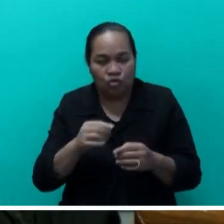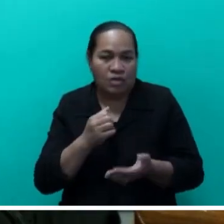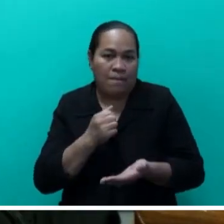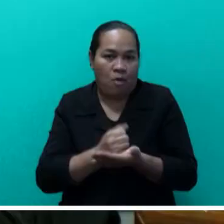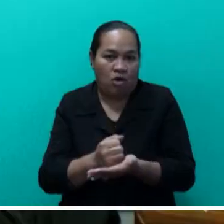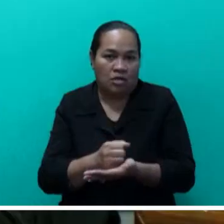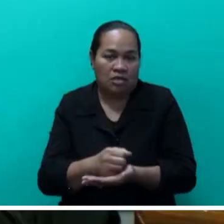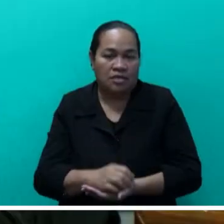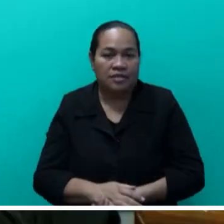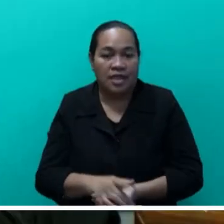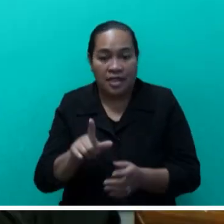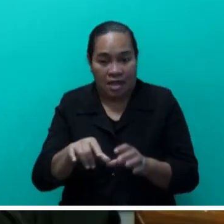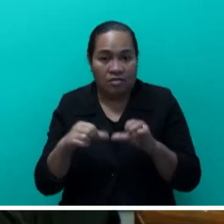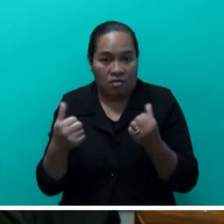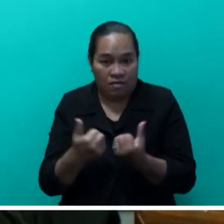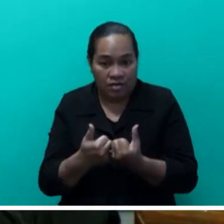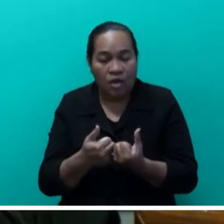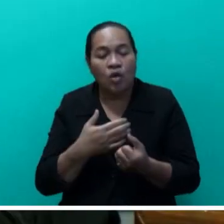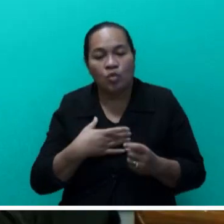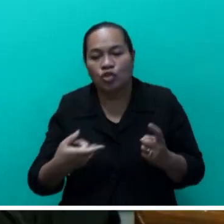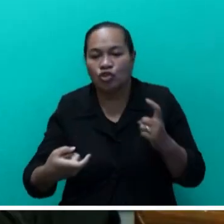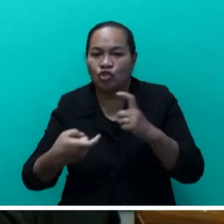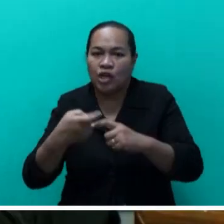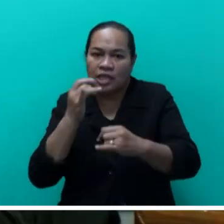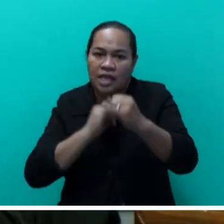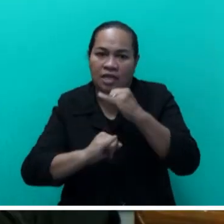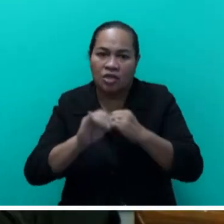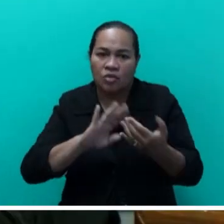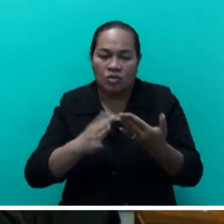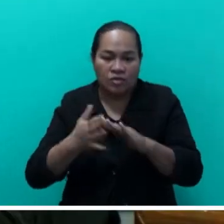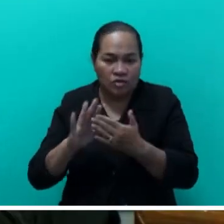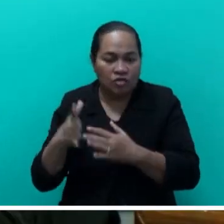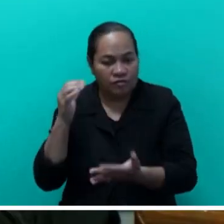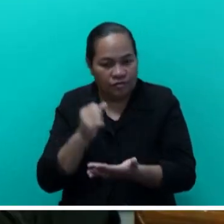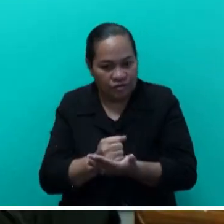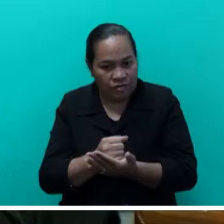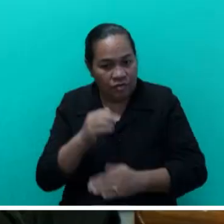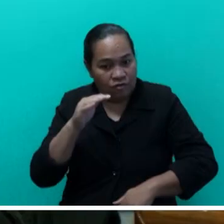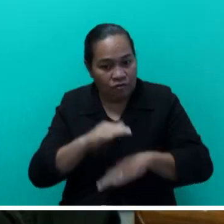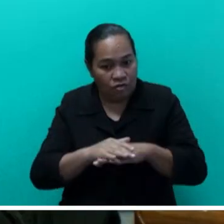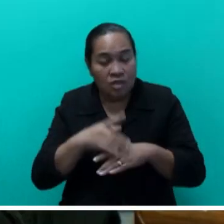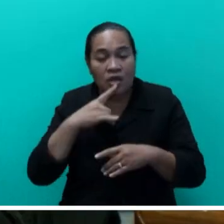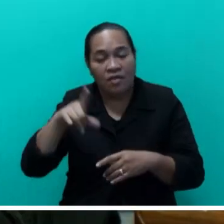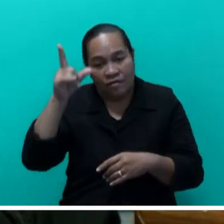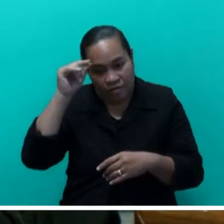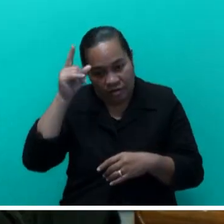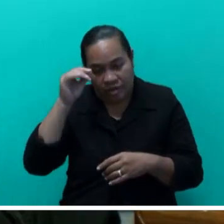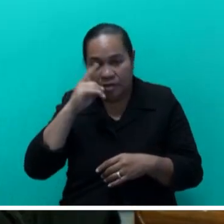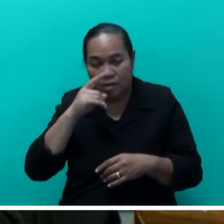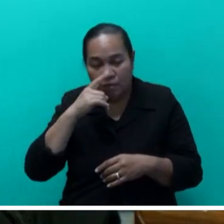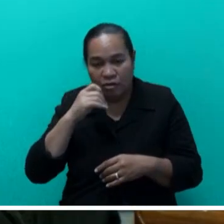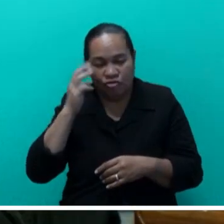said, "We join the international community in affirming the fullest expression of indigenous peoples'